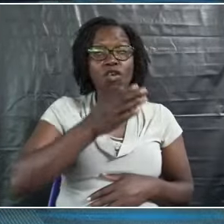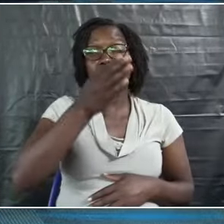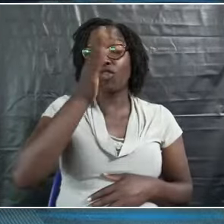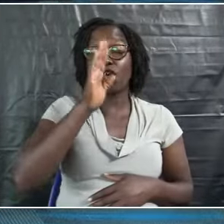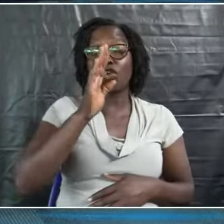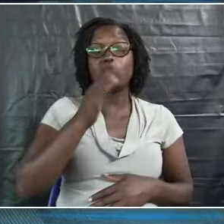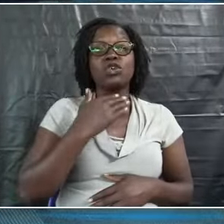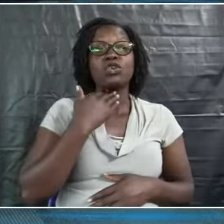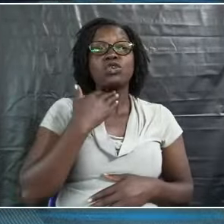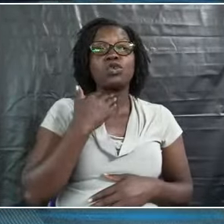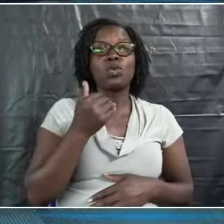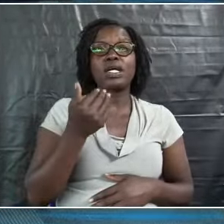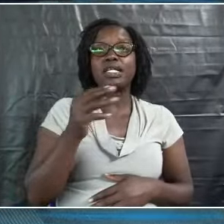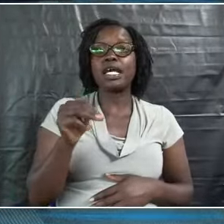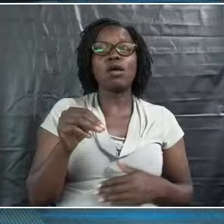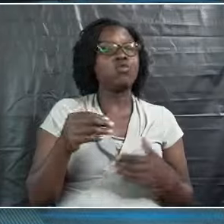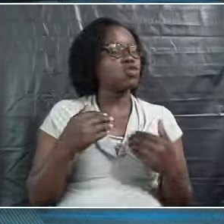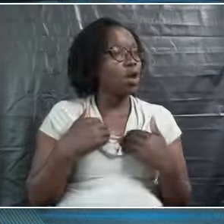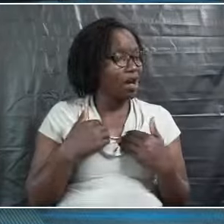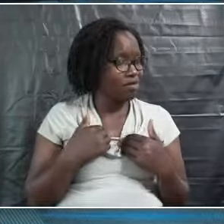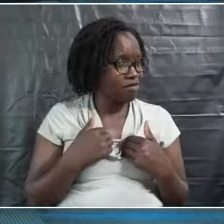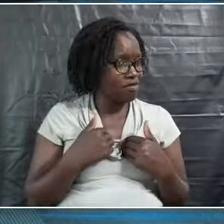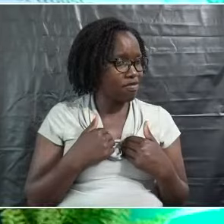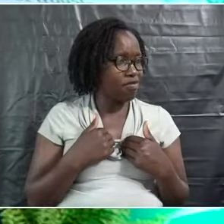do we want them to